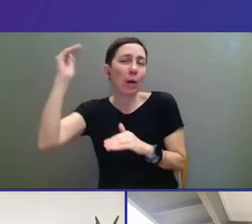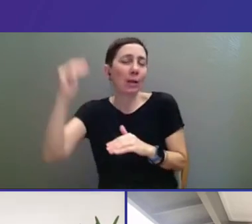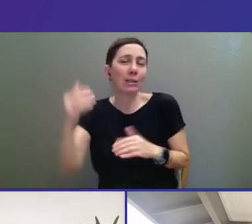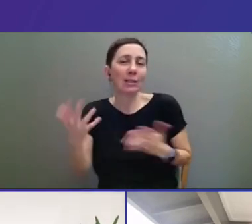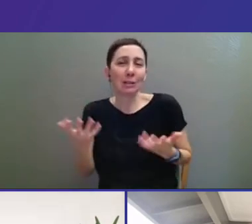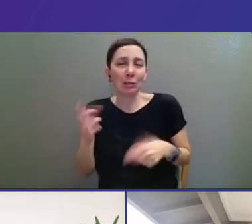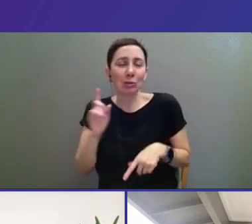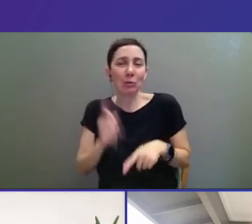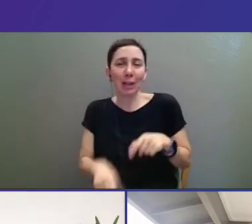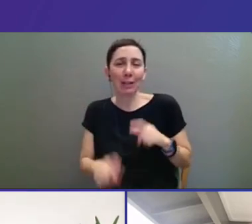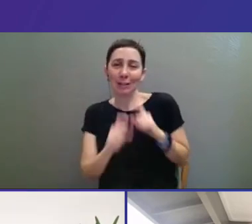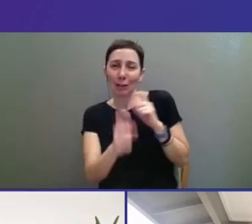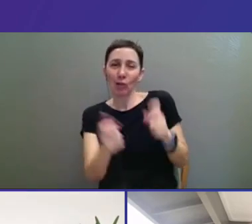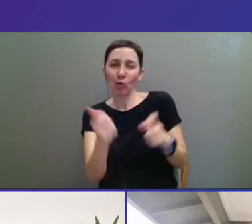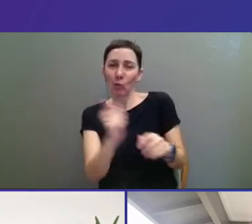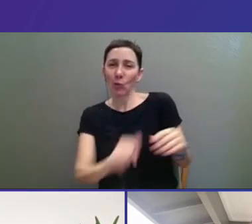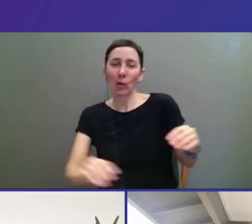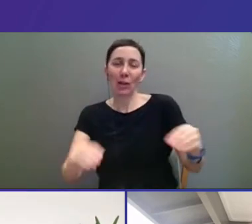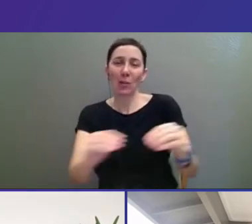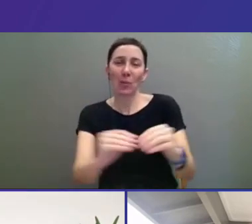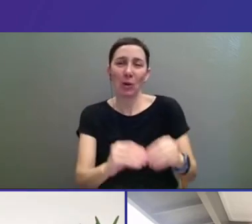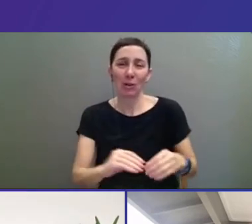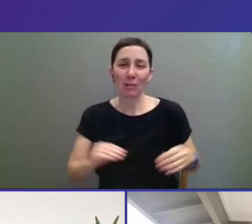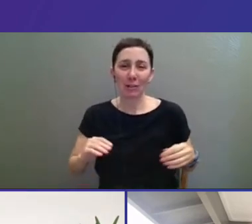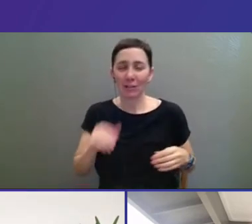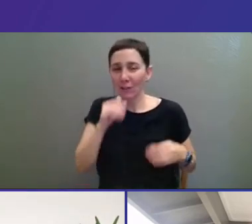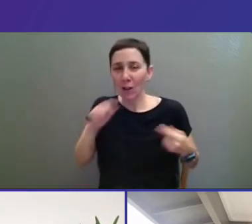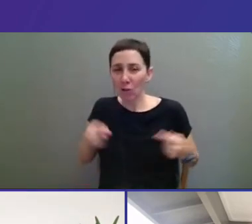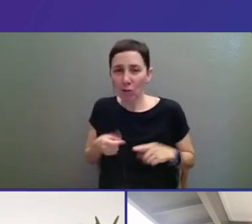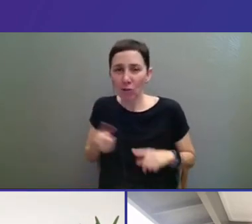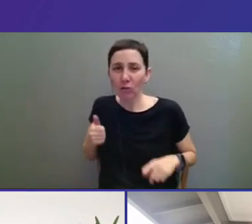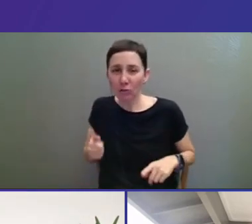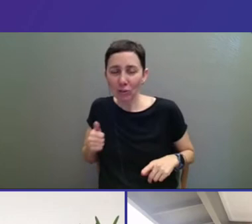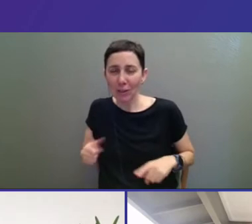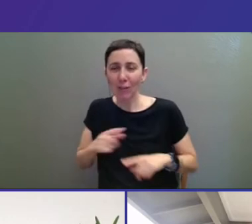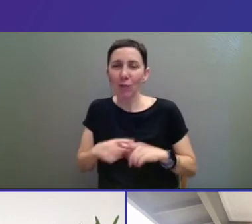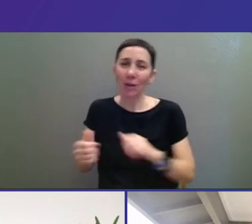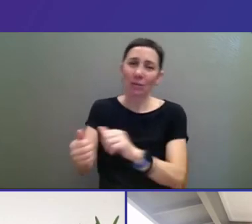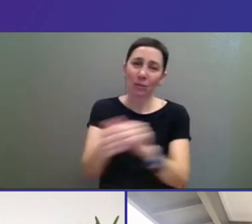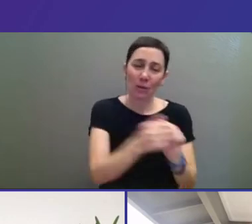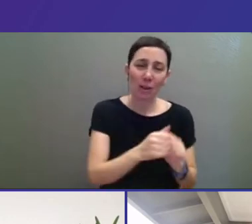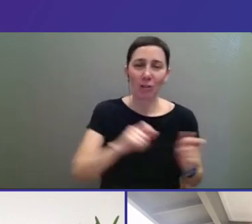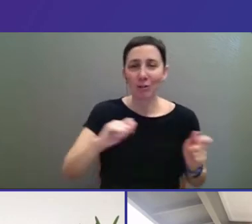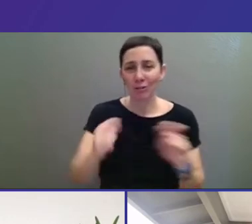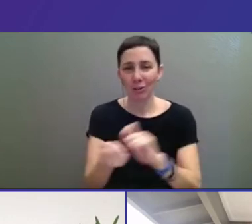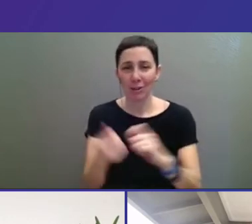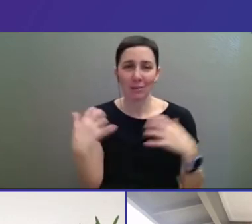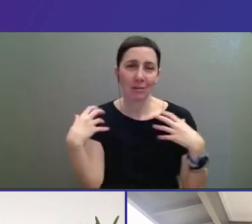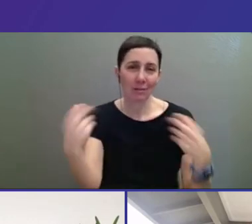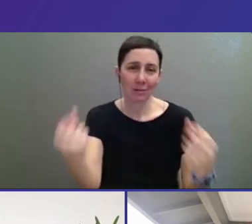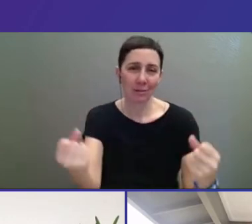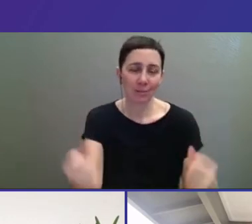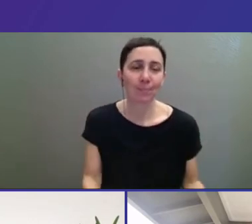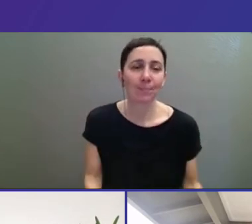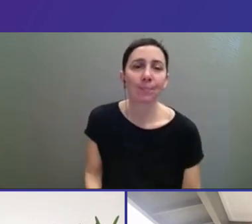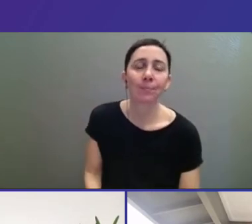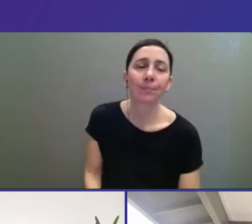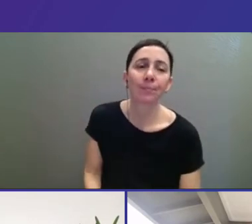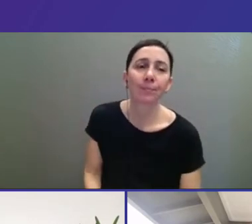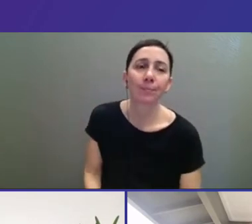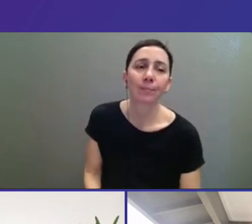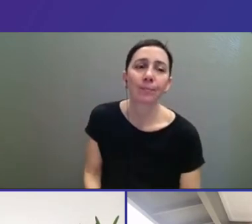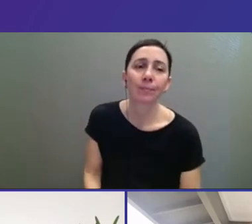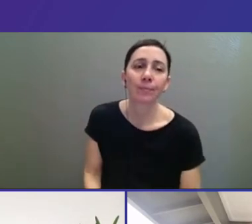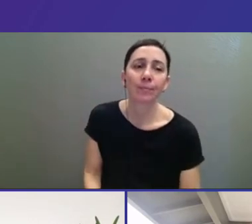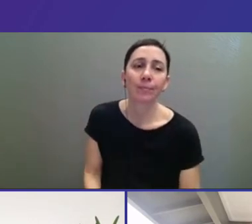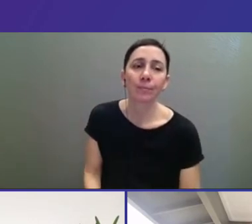to change, to heal. And I also realized that while we're trying